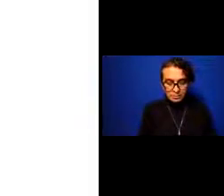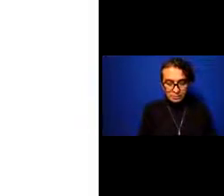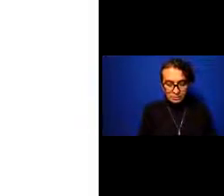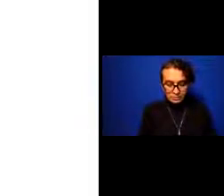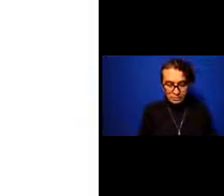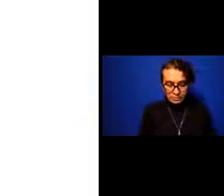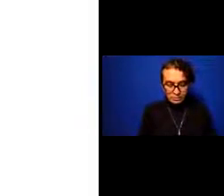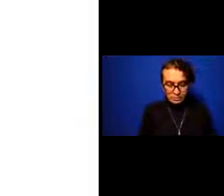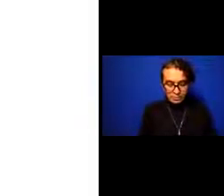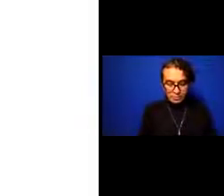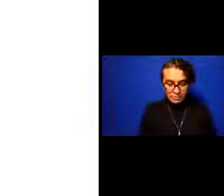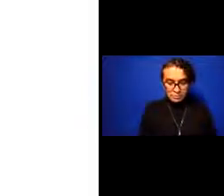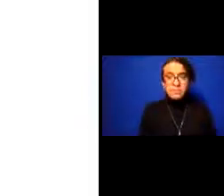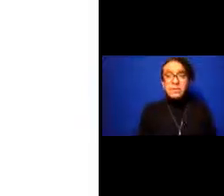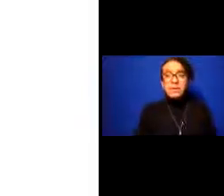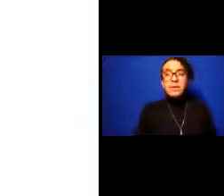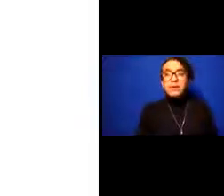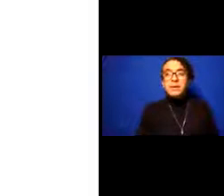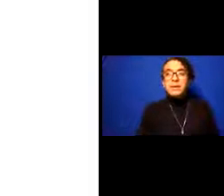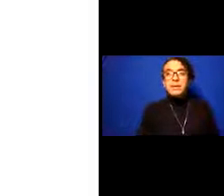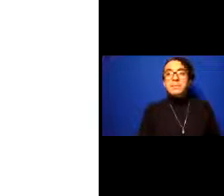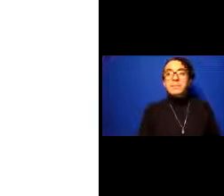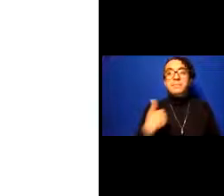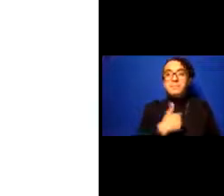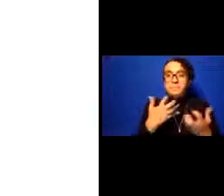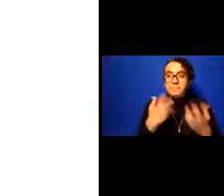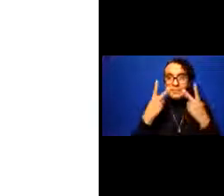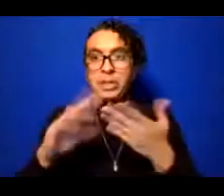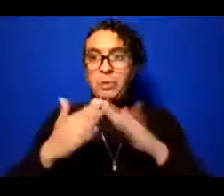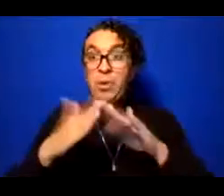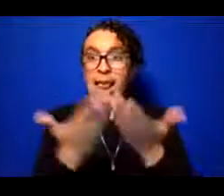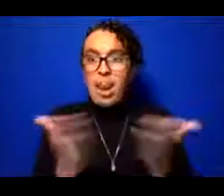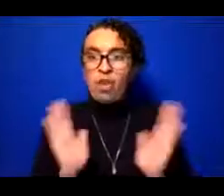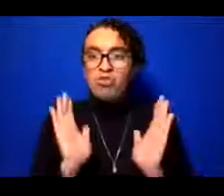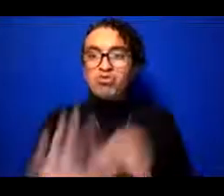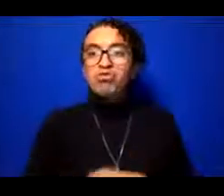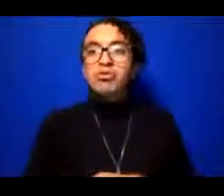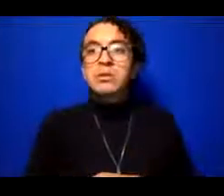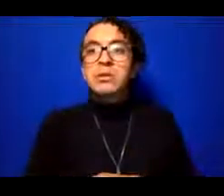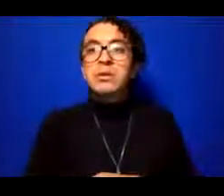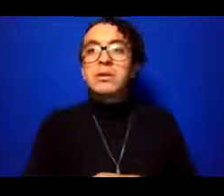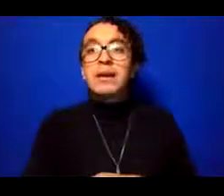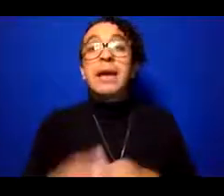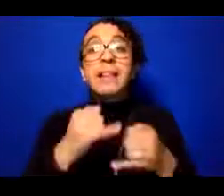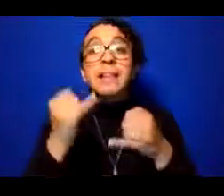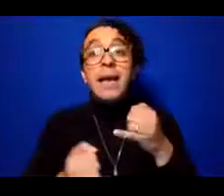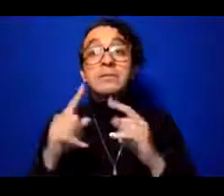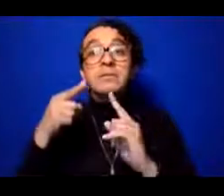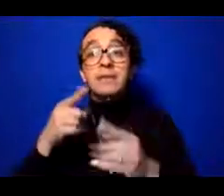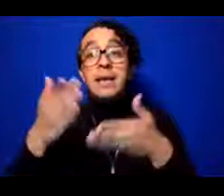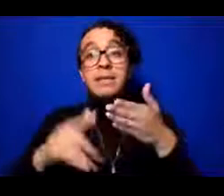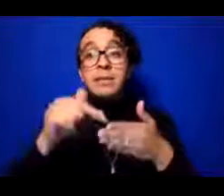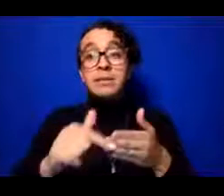of our families as a unit and the community as at large. And lastly, towards the end of the presentation, I'm